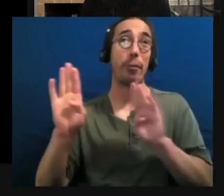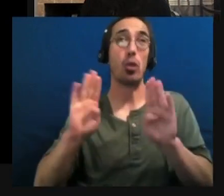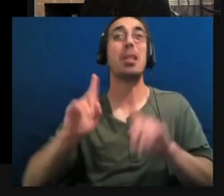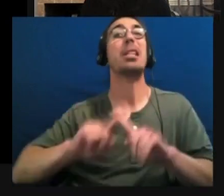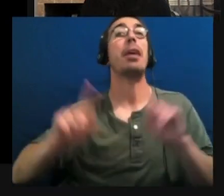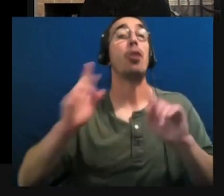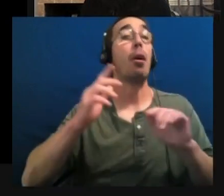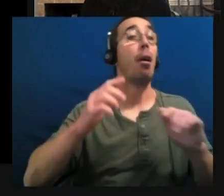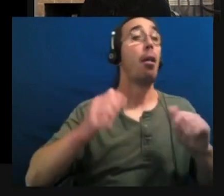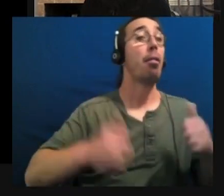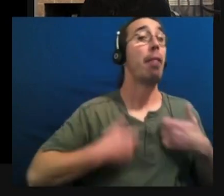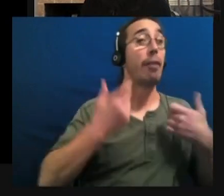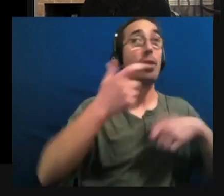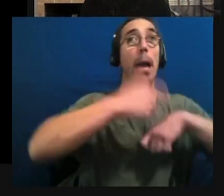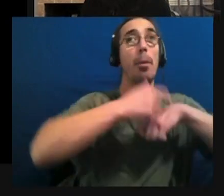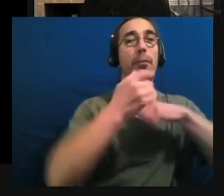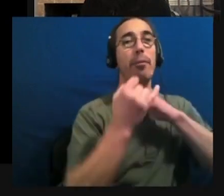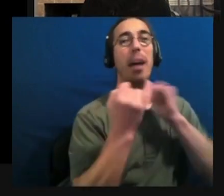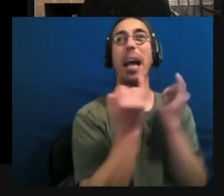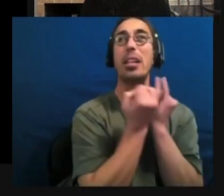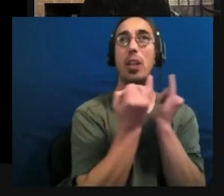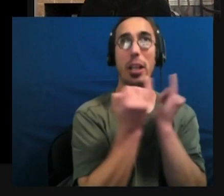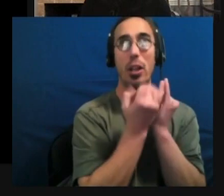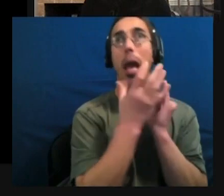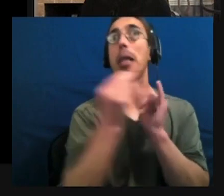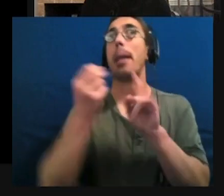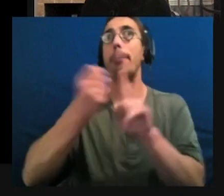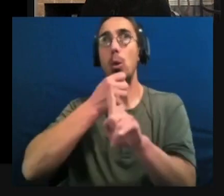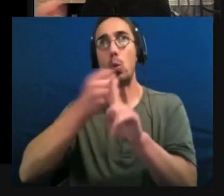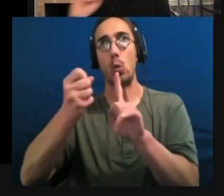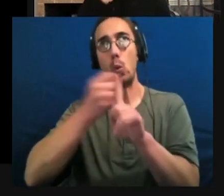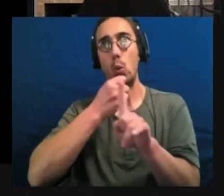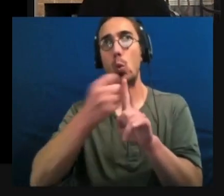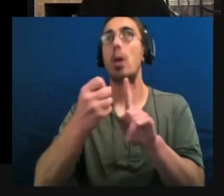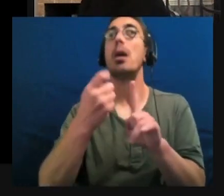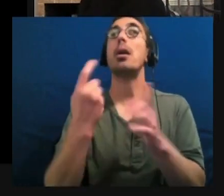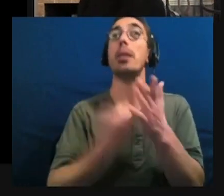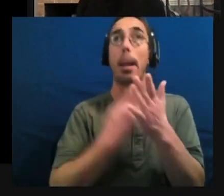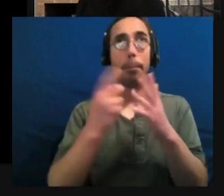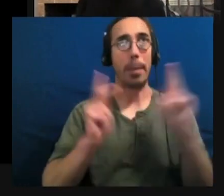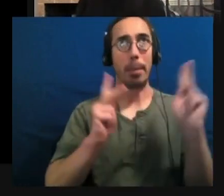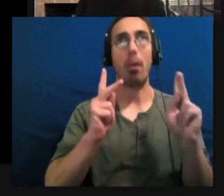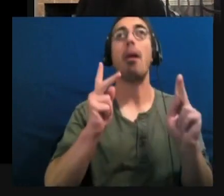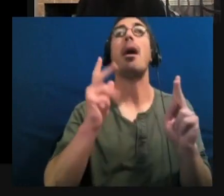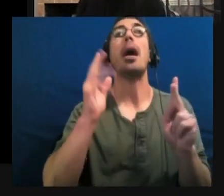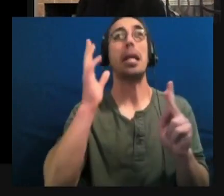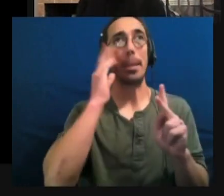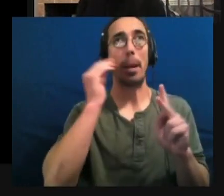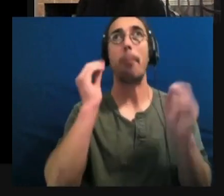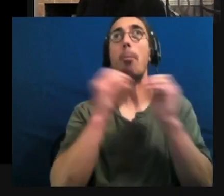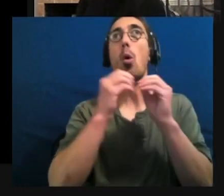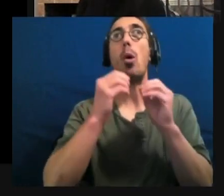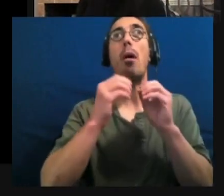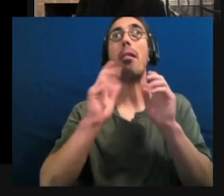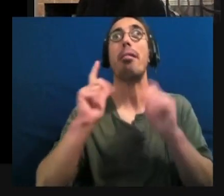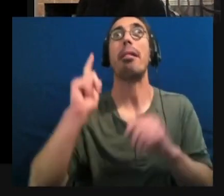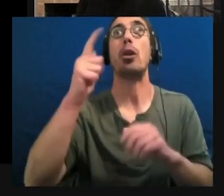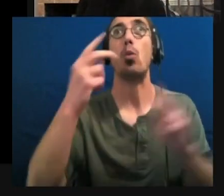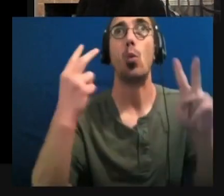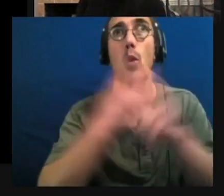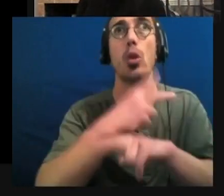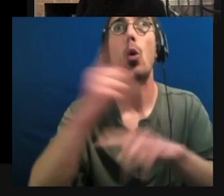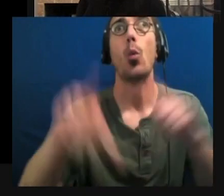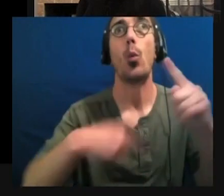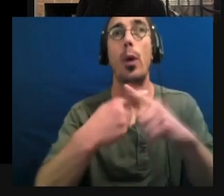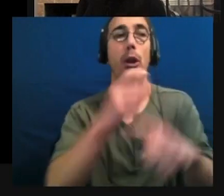of isolation and abuse. Some of us end up experiencing more of that later, once our energy levels decrease.